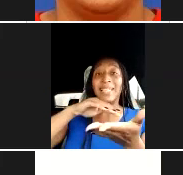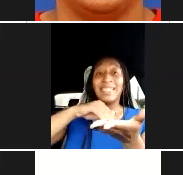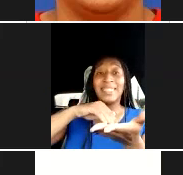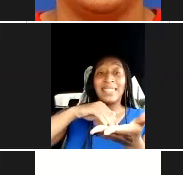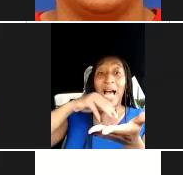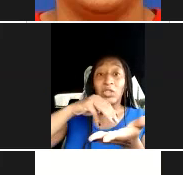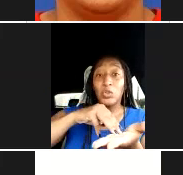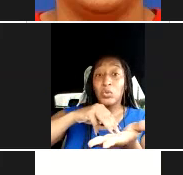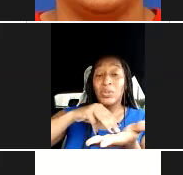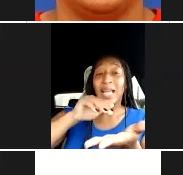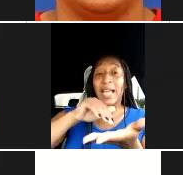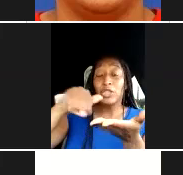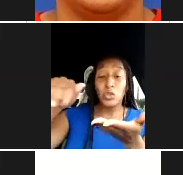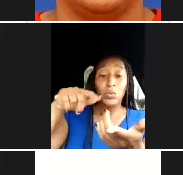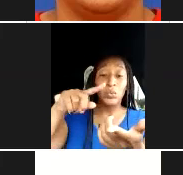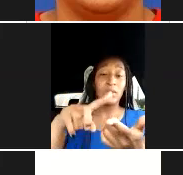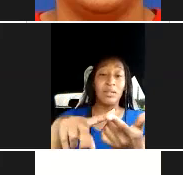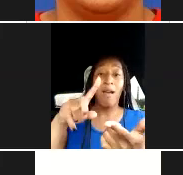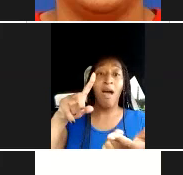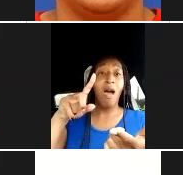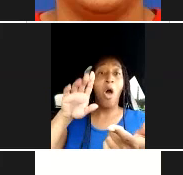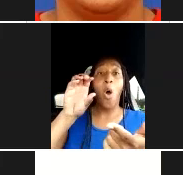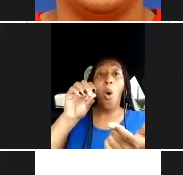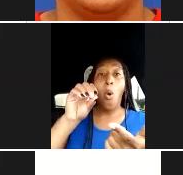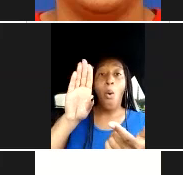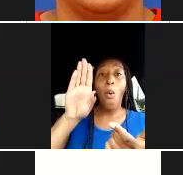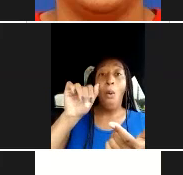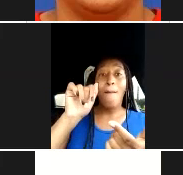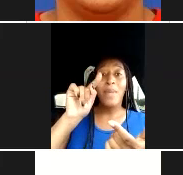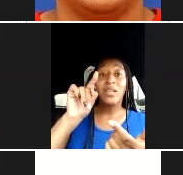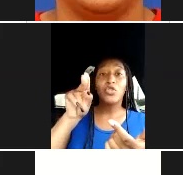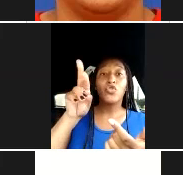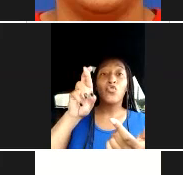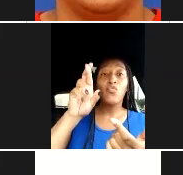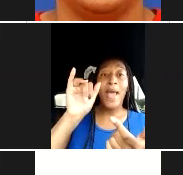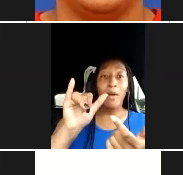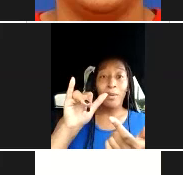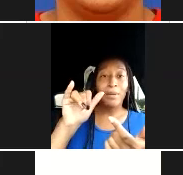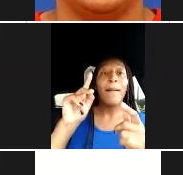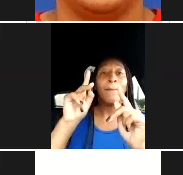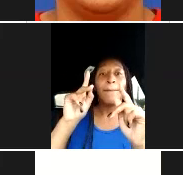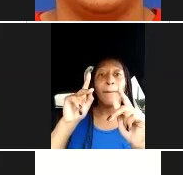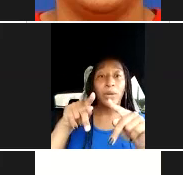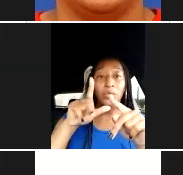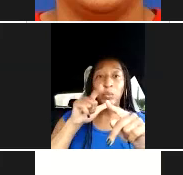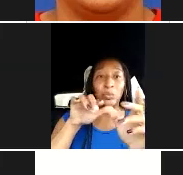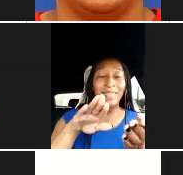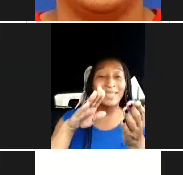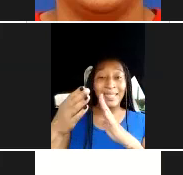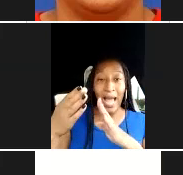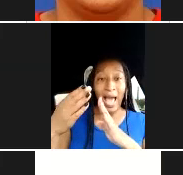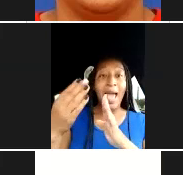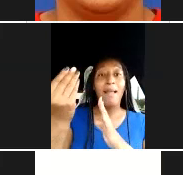official that can be verified. Okay. Any questions on the final exam